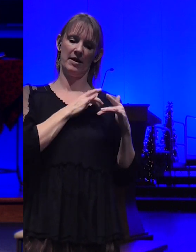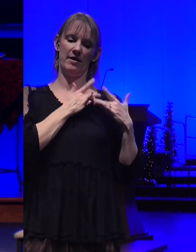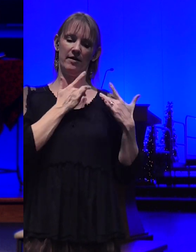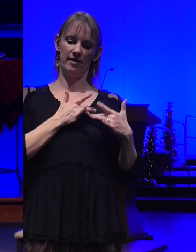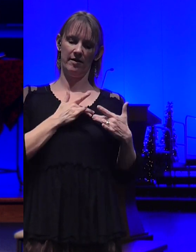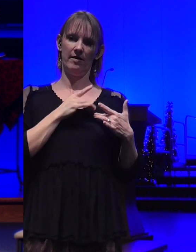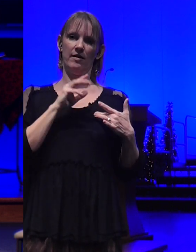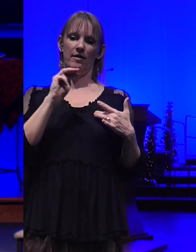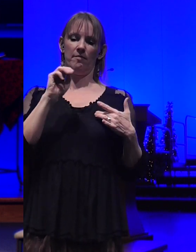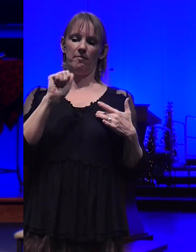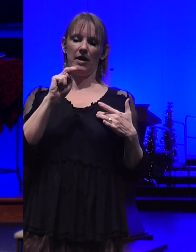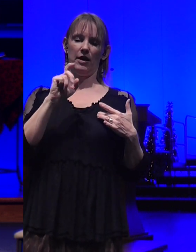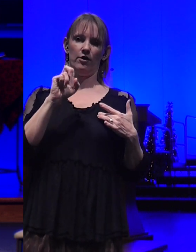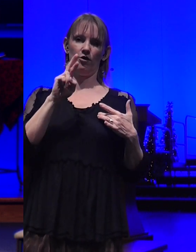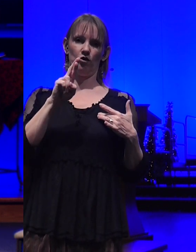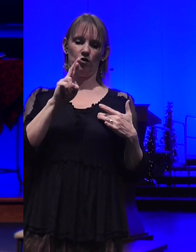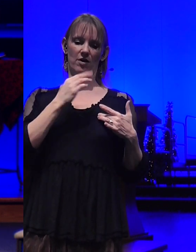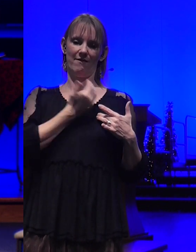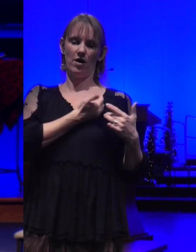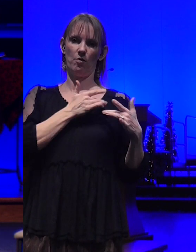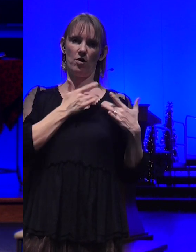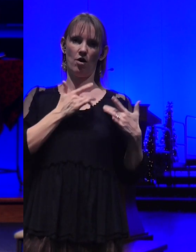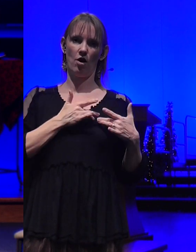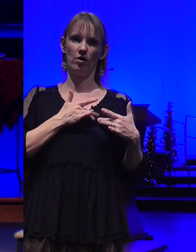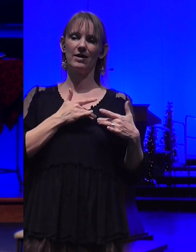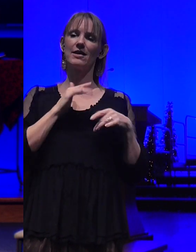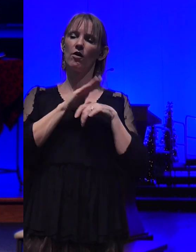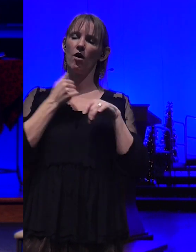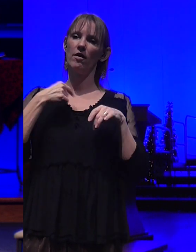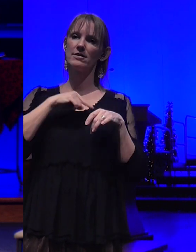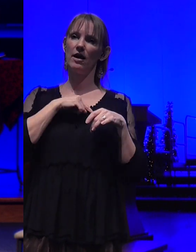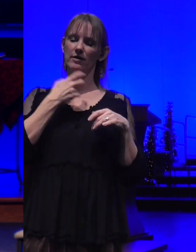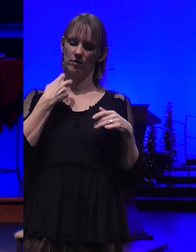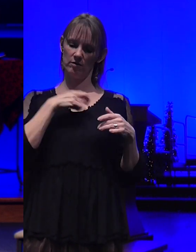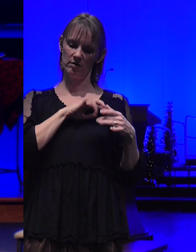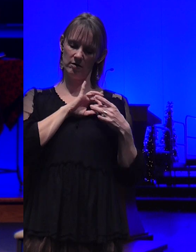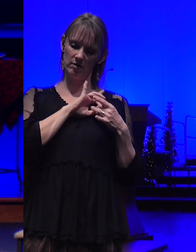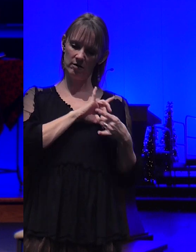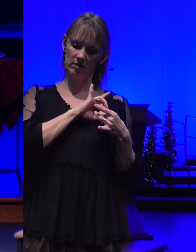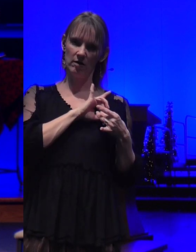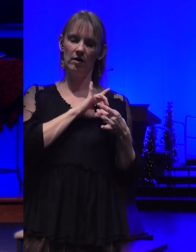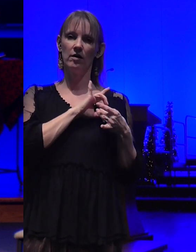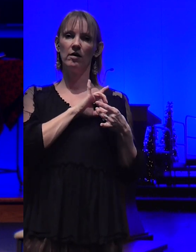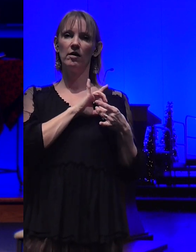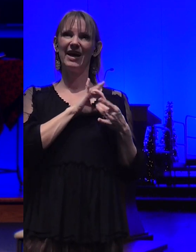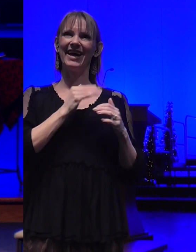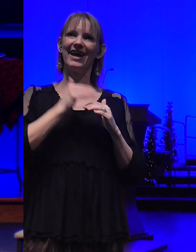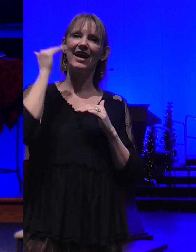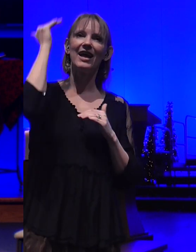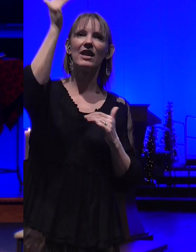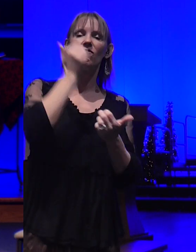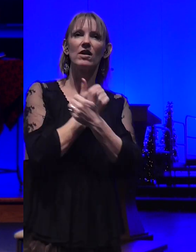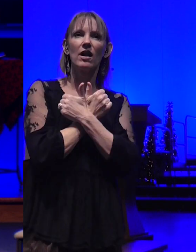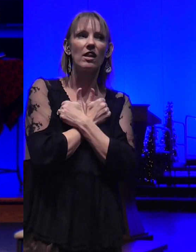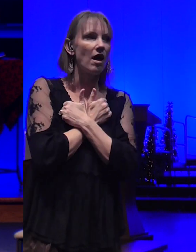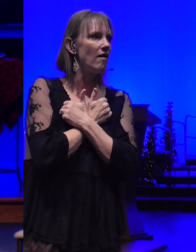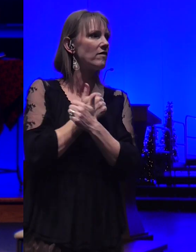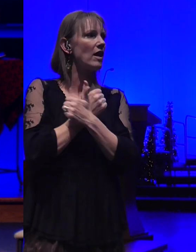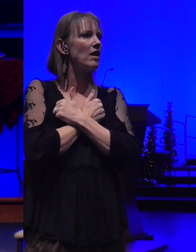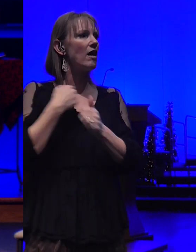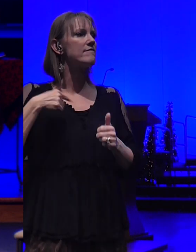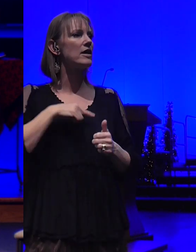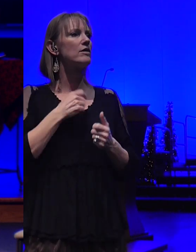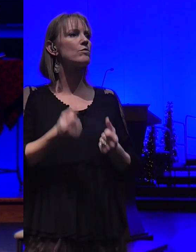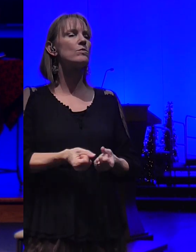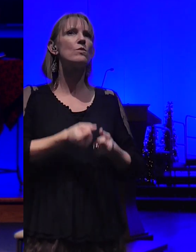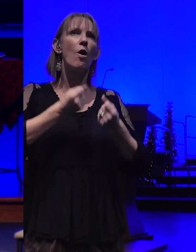manger of our heart. It calls us there that we can commune with that infinite love that loves us